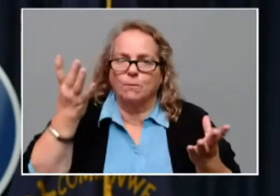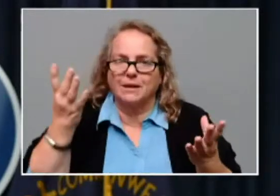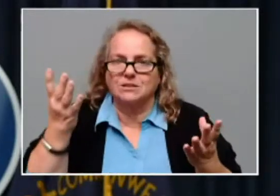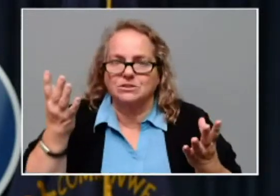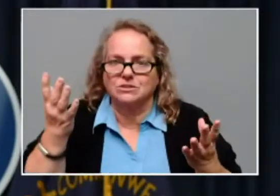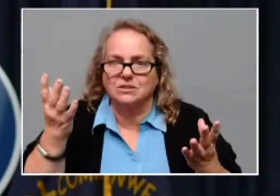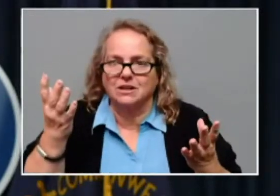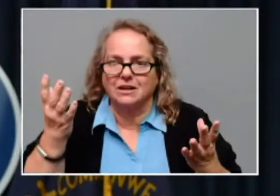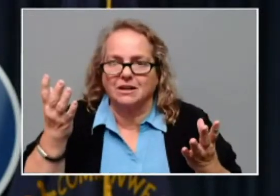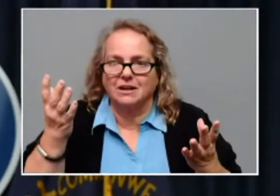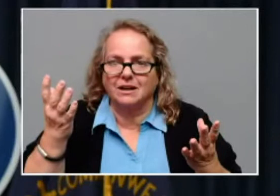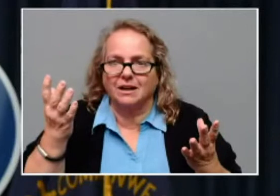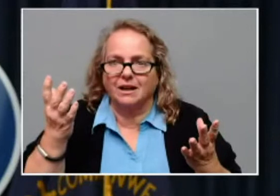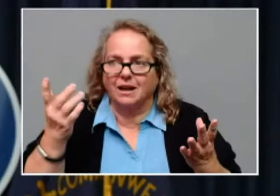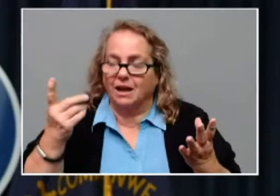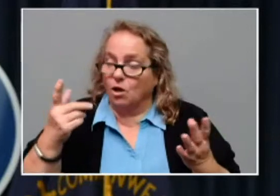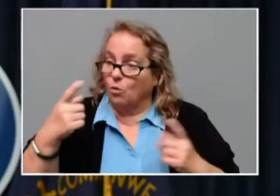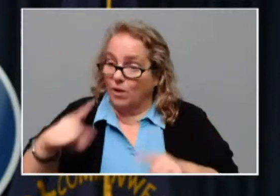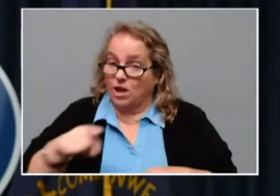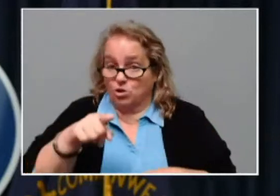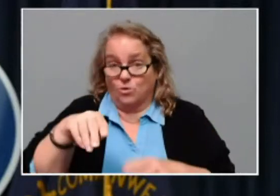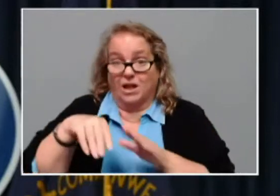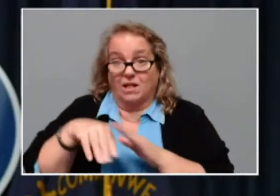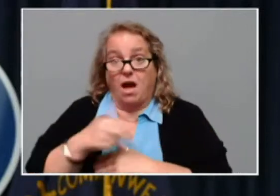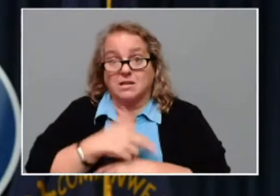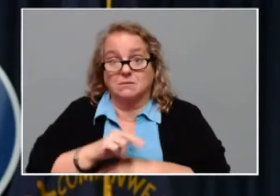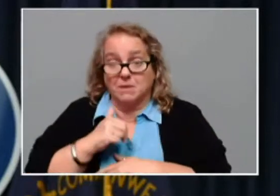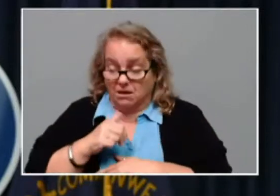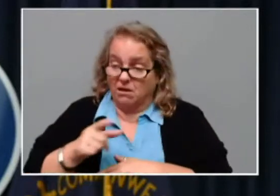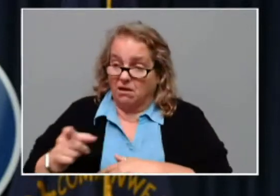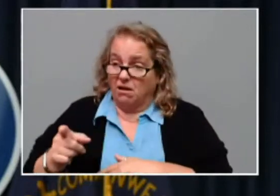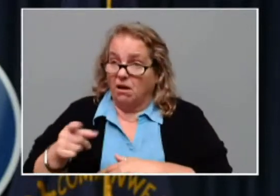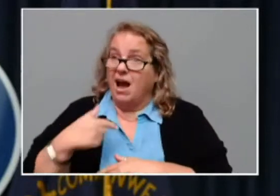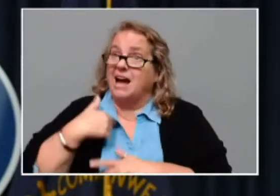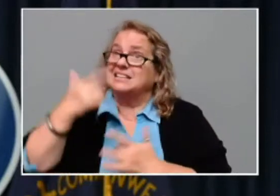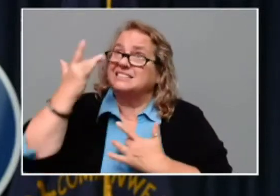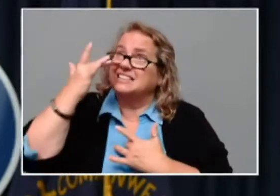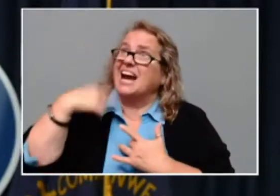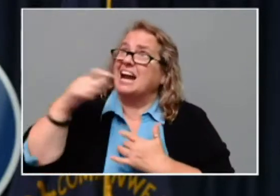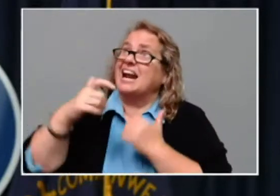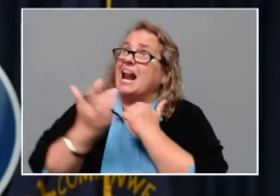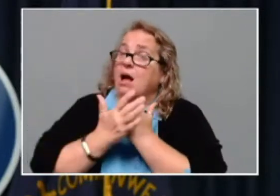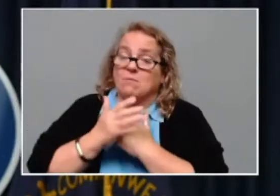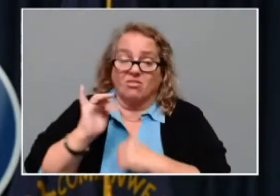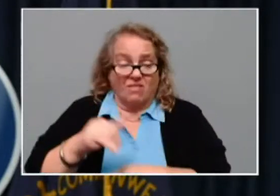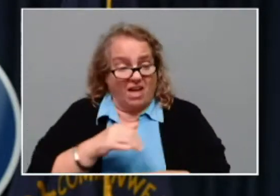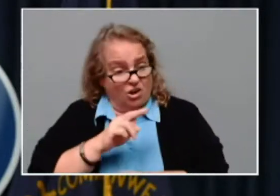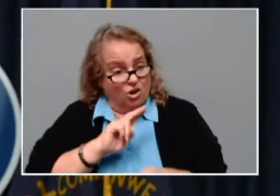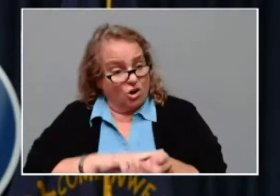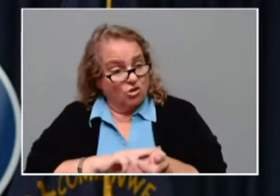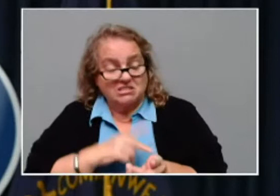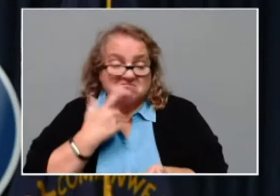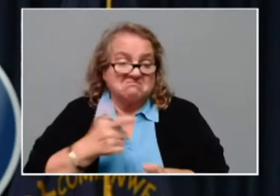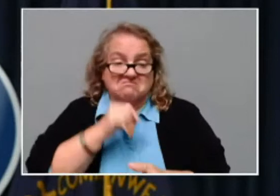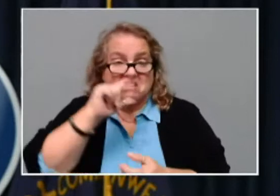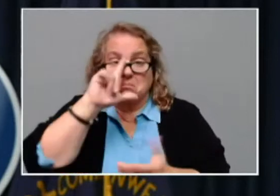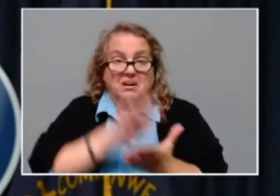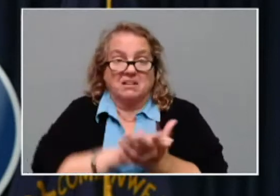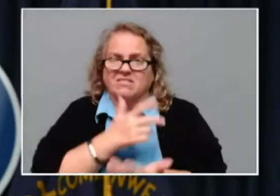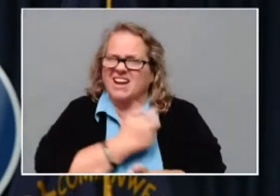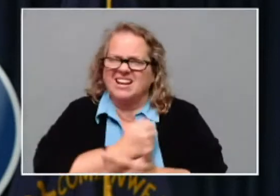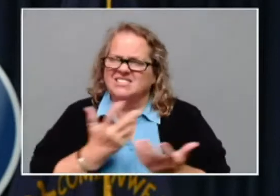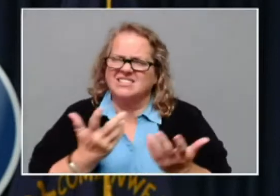when someone visits that hospital on vaccines themselves. Listen, it was a hard decision, but I think ultimately it